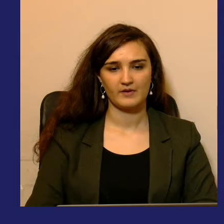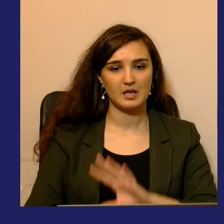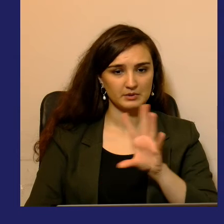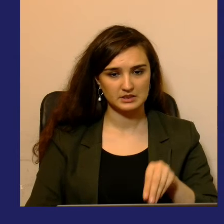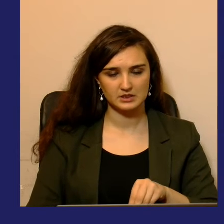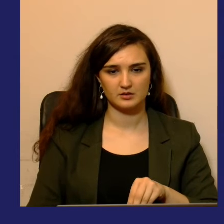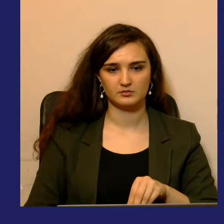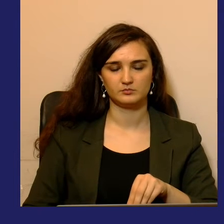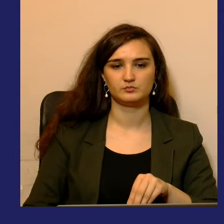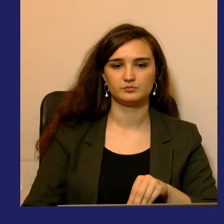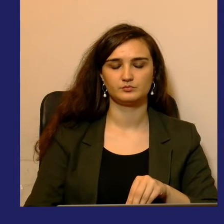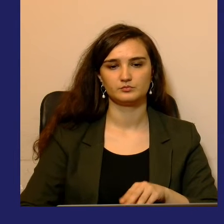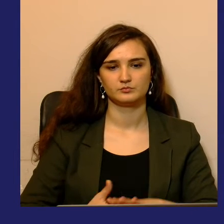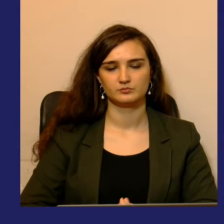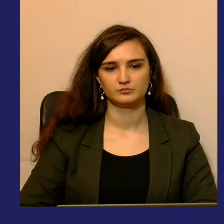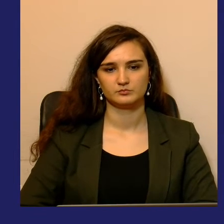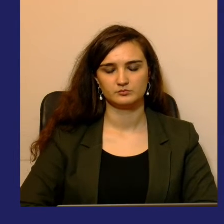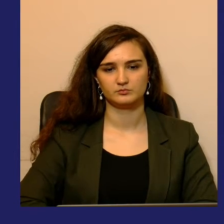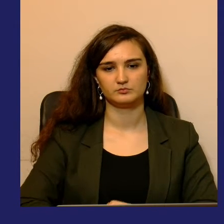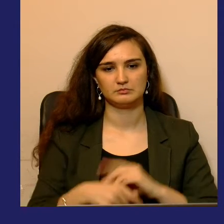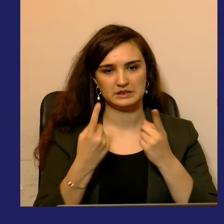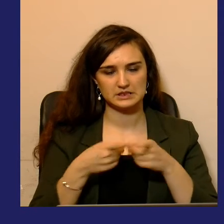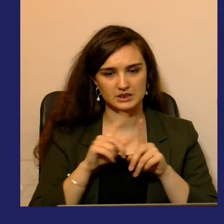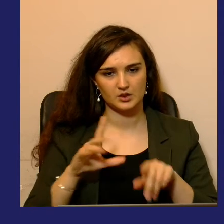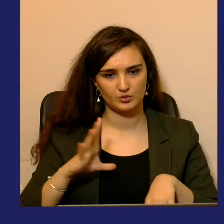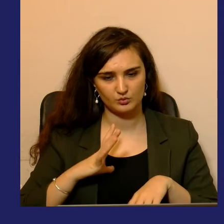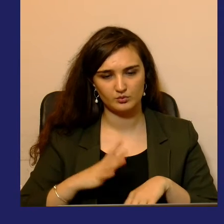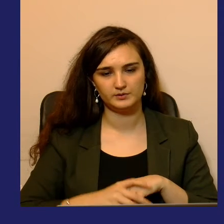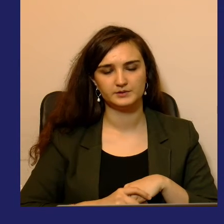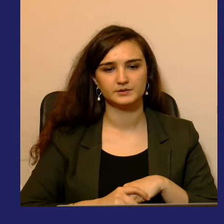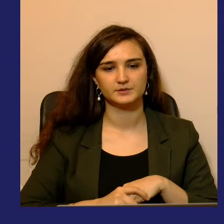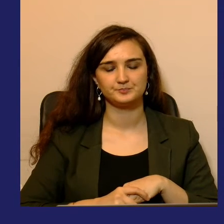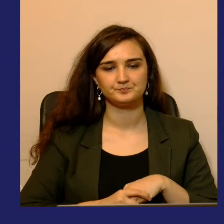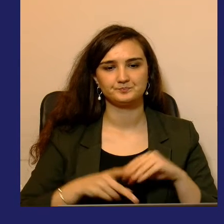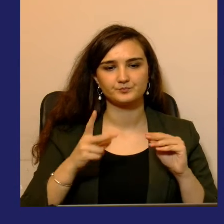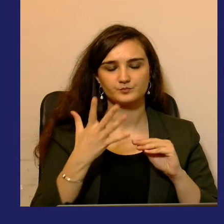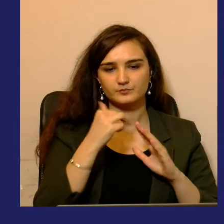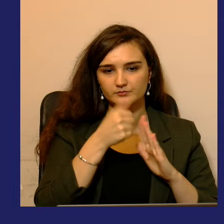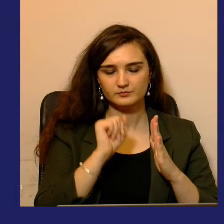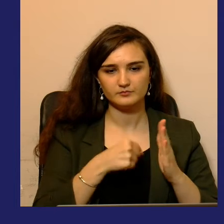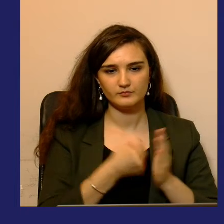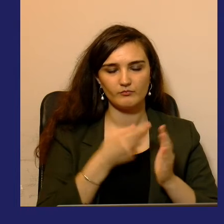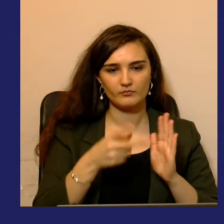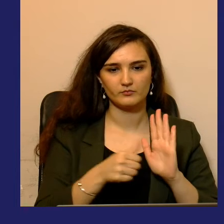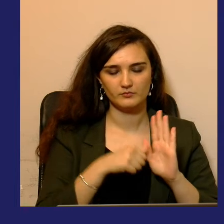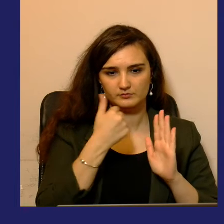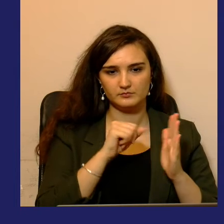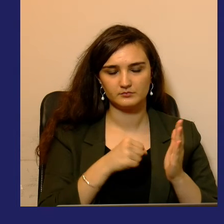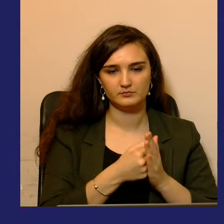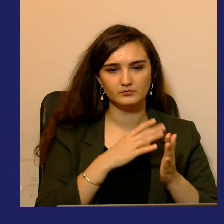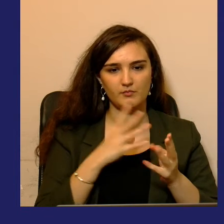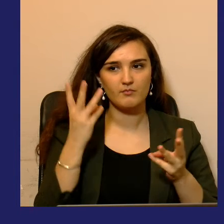model of strong electoral authority as recently as 2005, 2006. And yet over time,